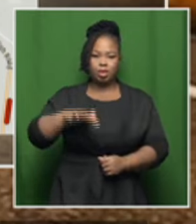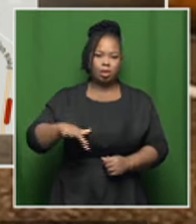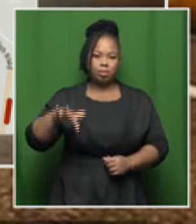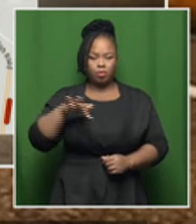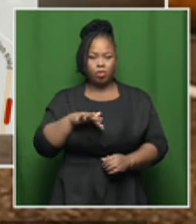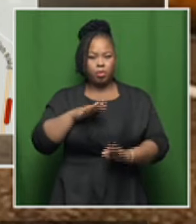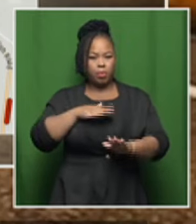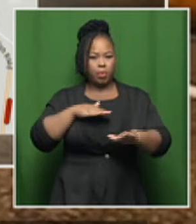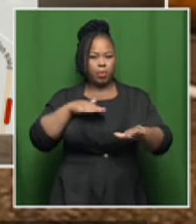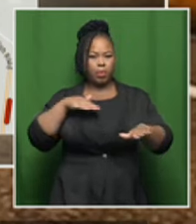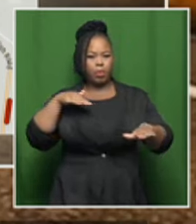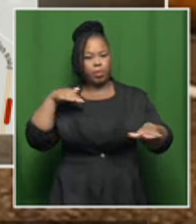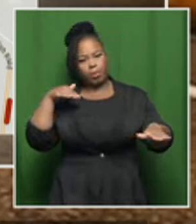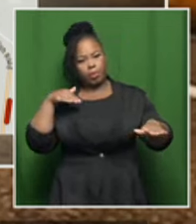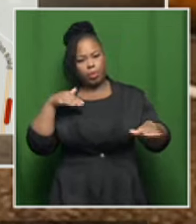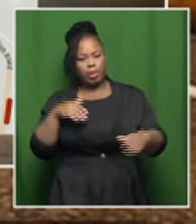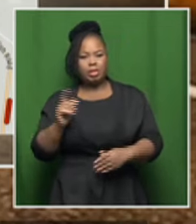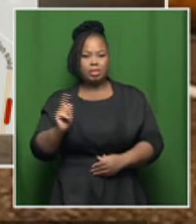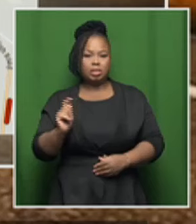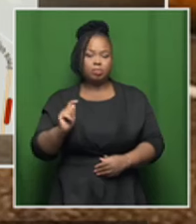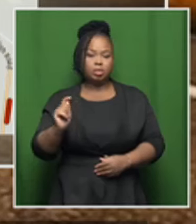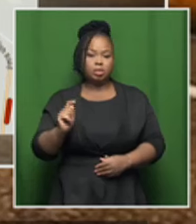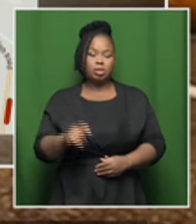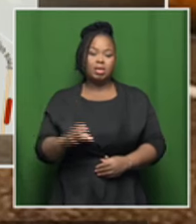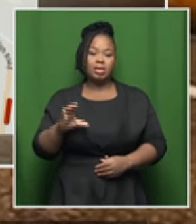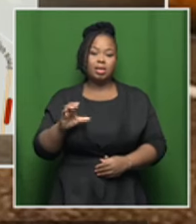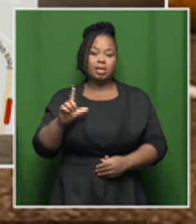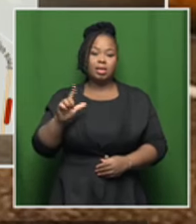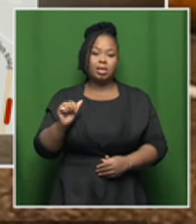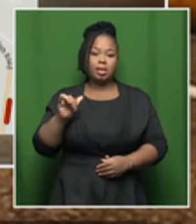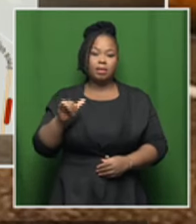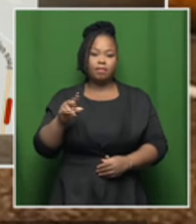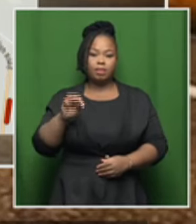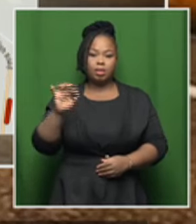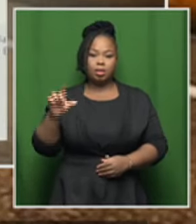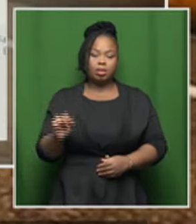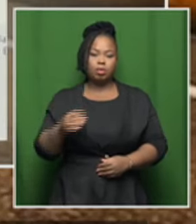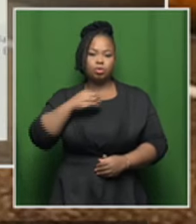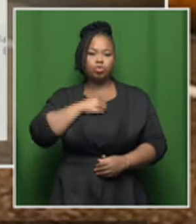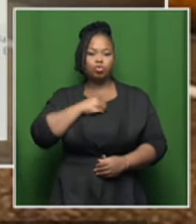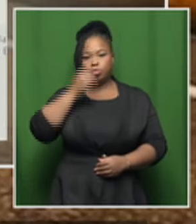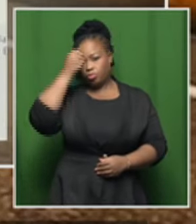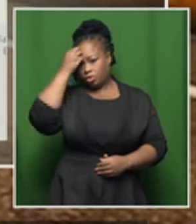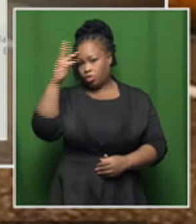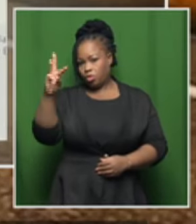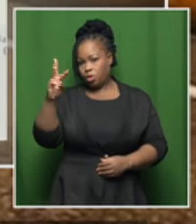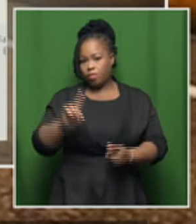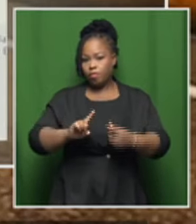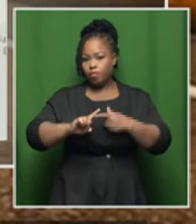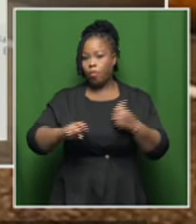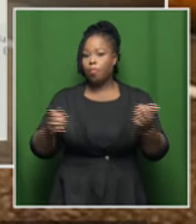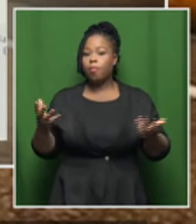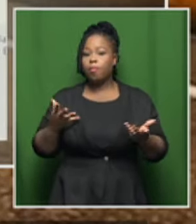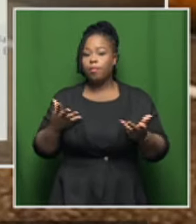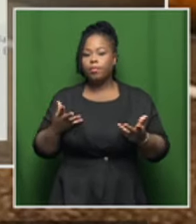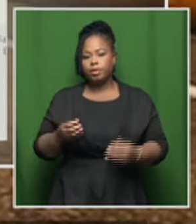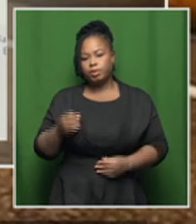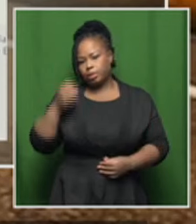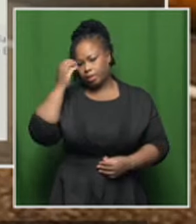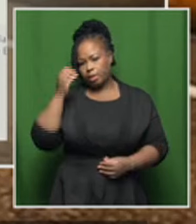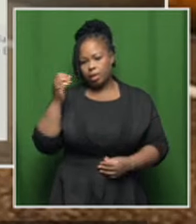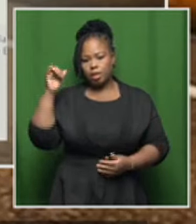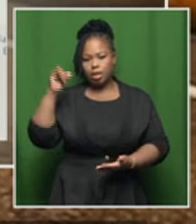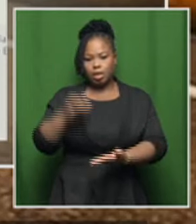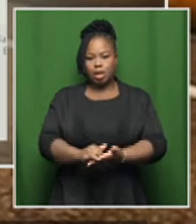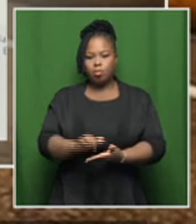solid queue up passing Tembisa on your way to Clayville. That's direction Pretoria. So from the airport going to Pretoria, I just want to zoom in on that. That's what we saw